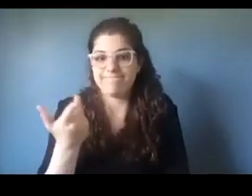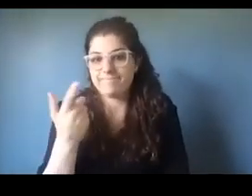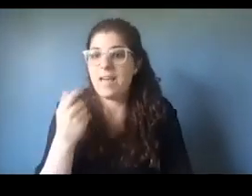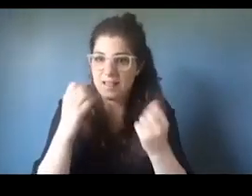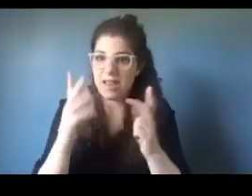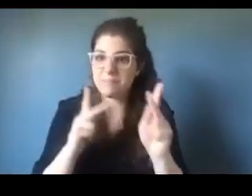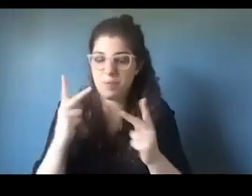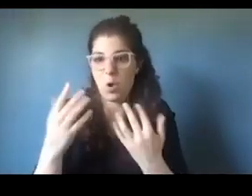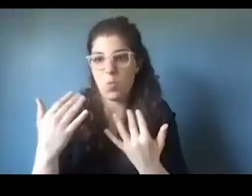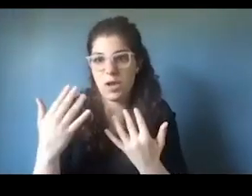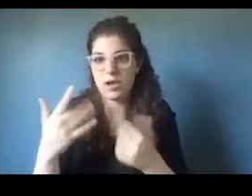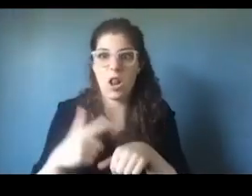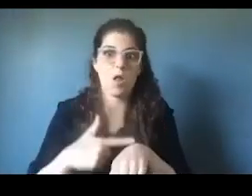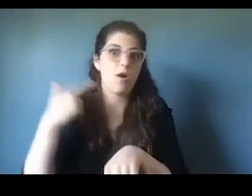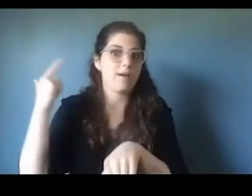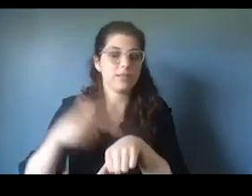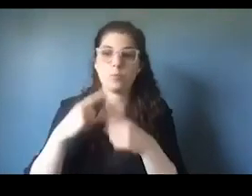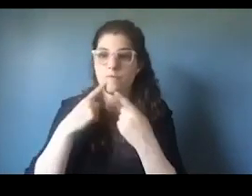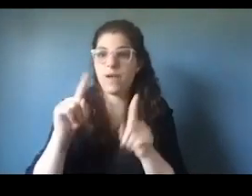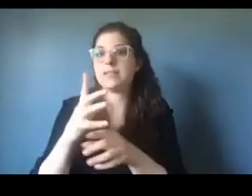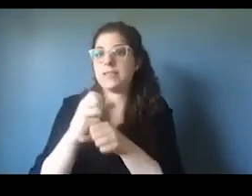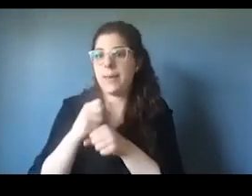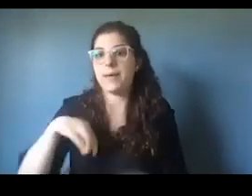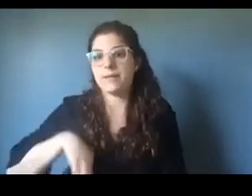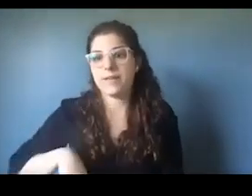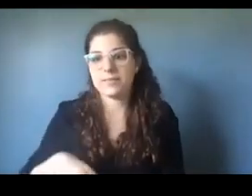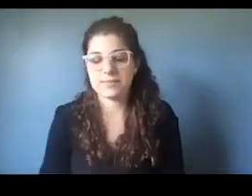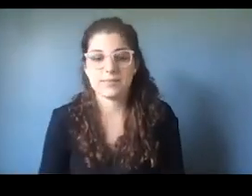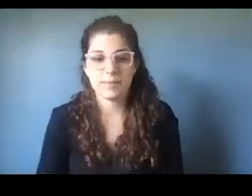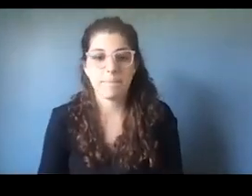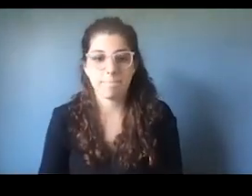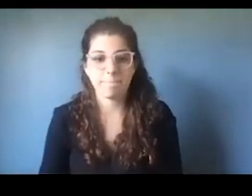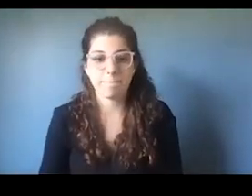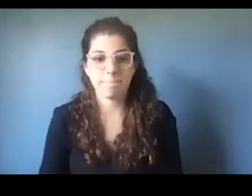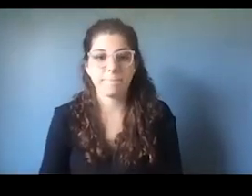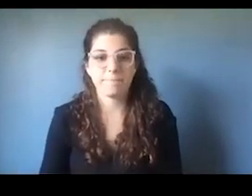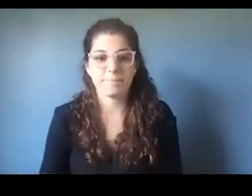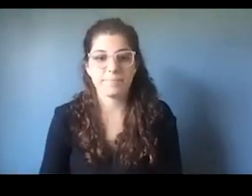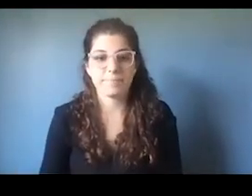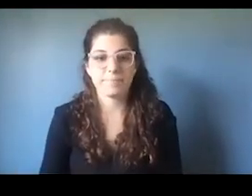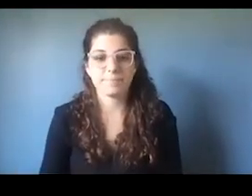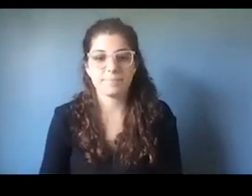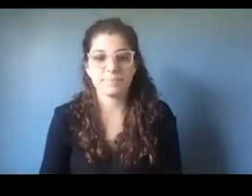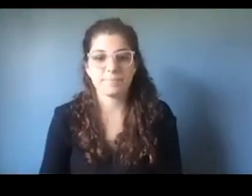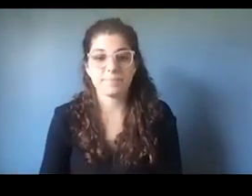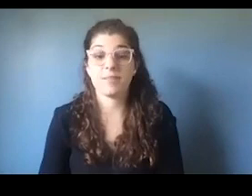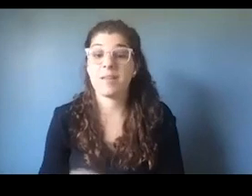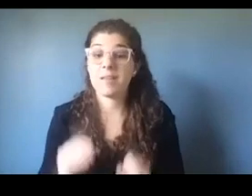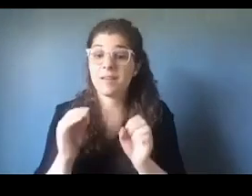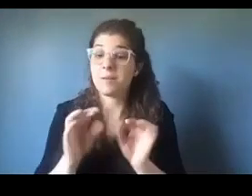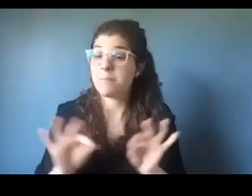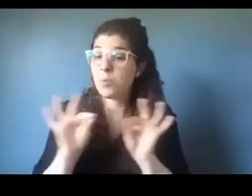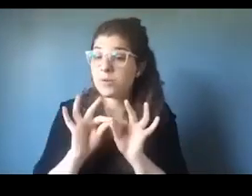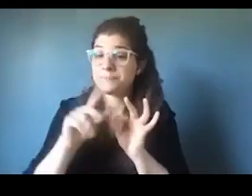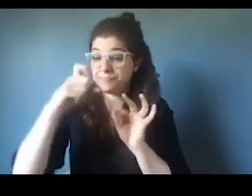just waiting a long time to receive their benefits. And then more importantly, the government created